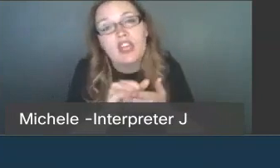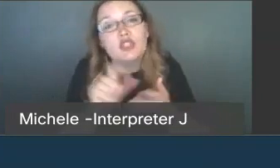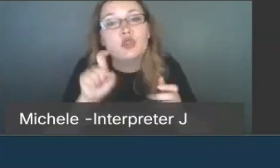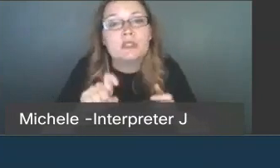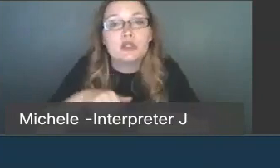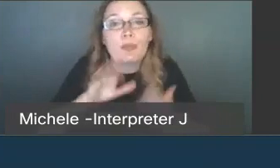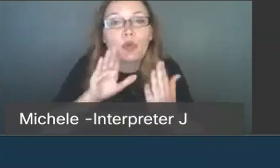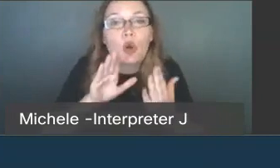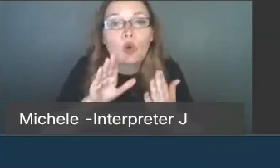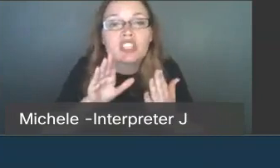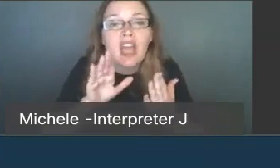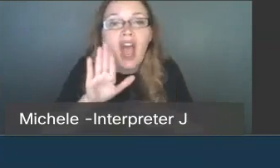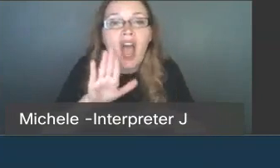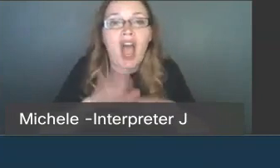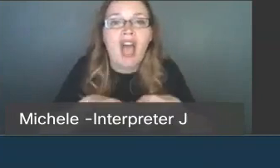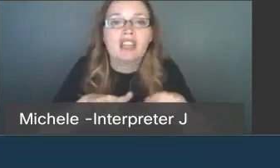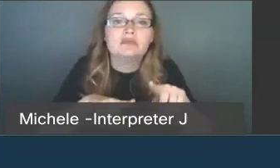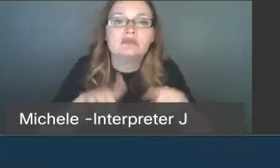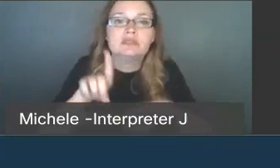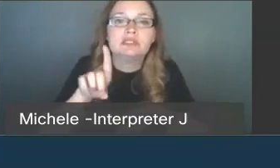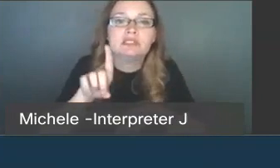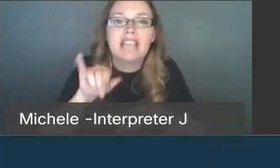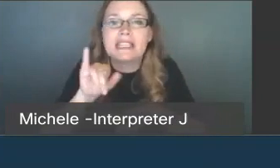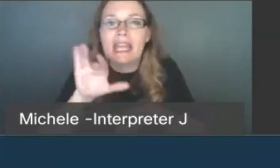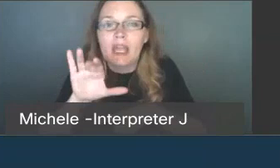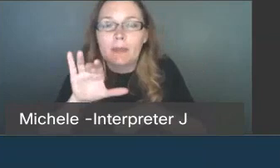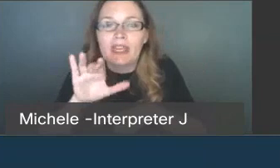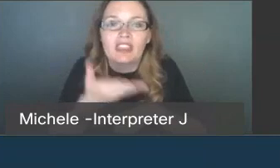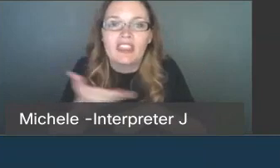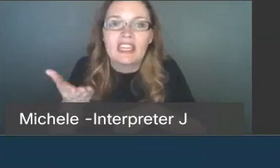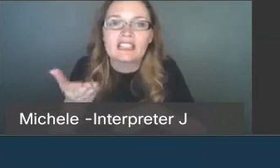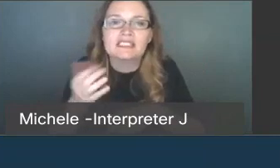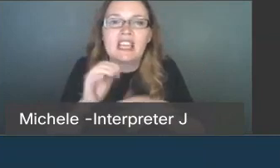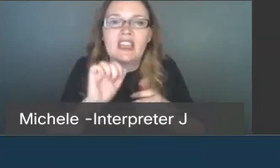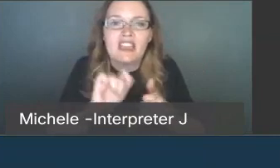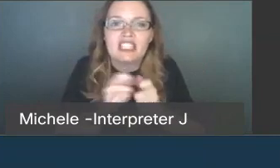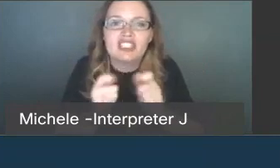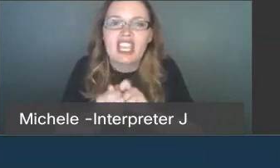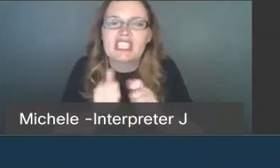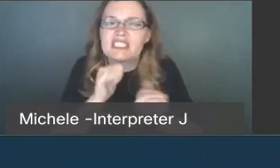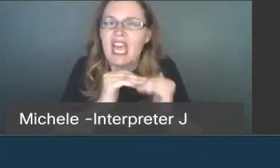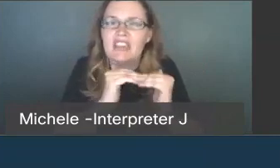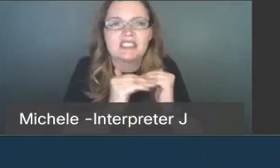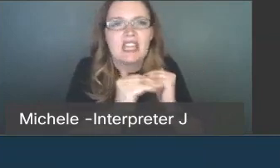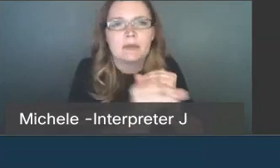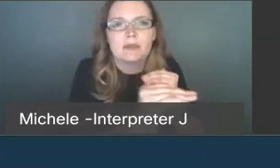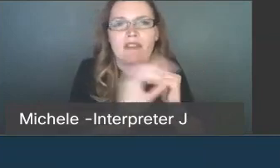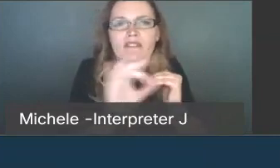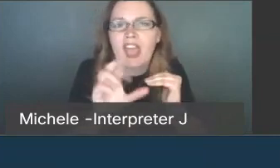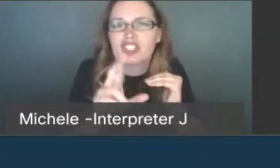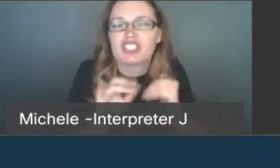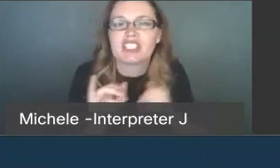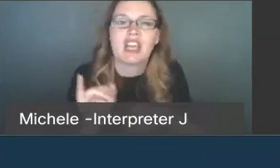focuses on dynamic factors, so those factors that can change, and not static factors, so those factors that may be